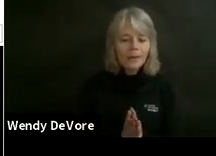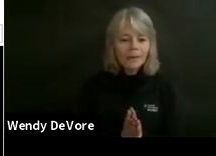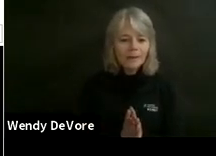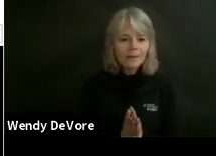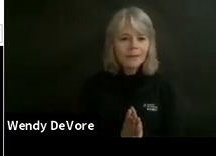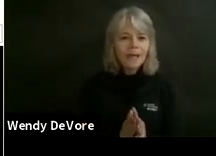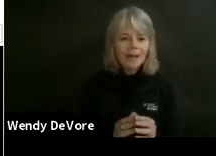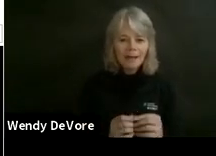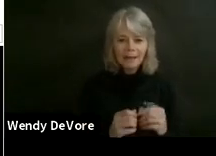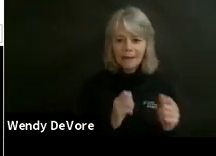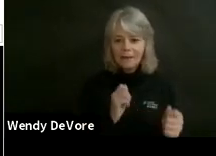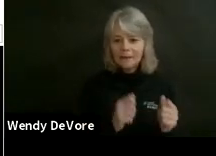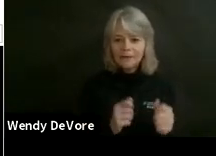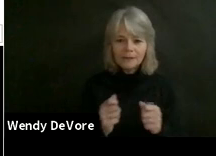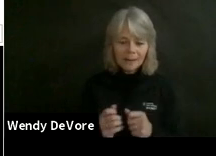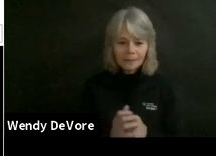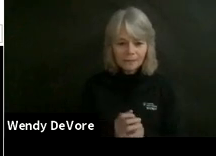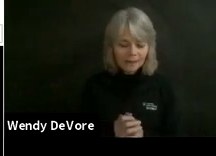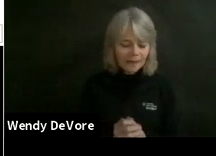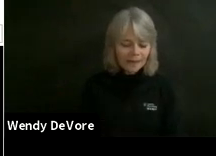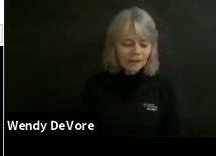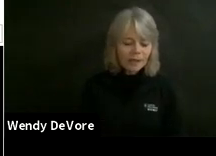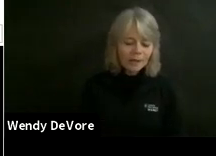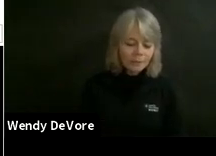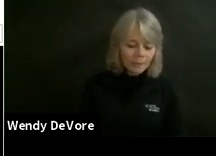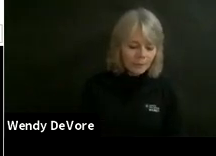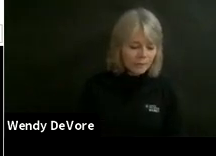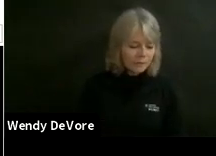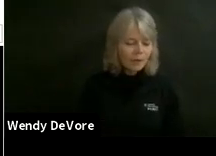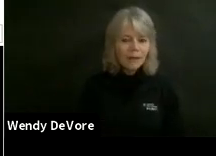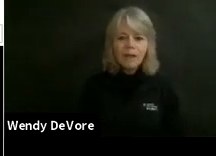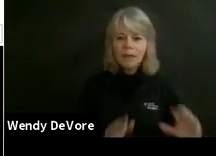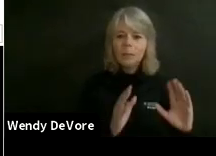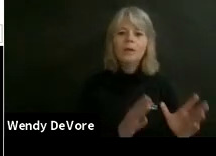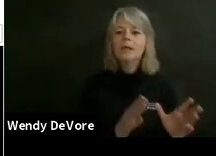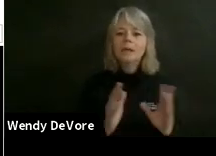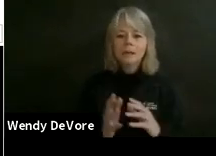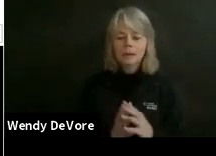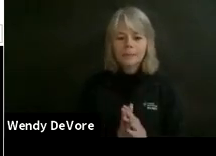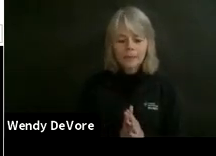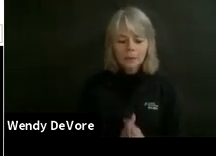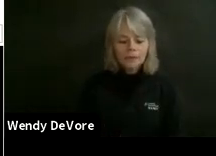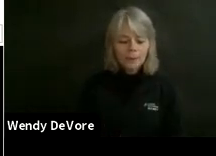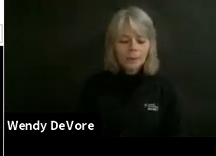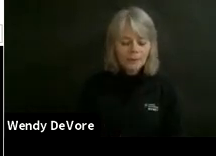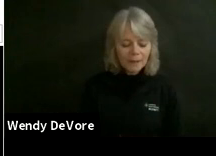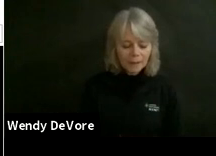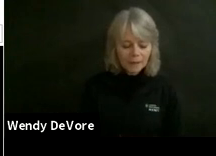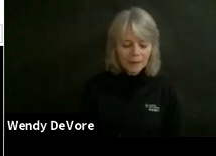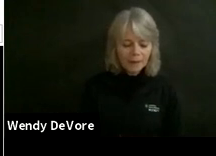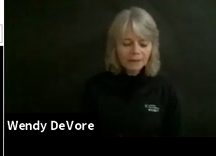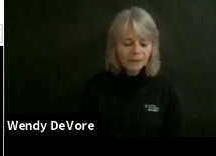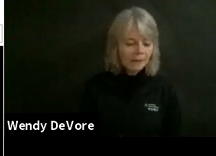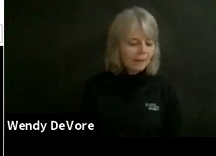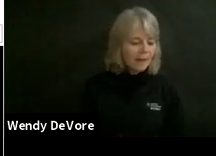how we can apply the different types of technology and approaches in working with someone with a